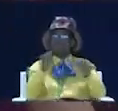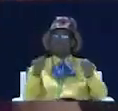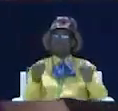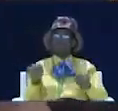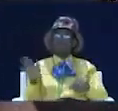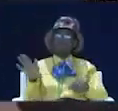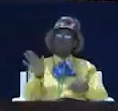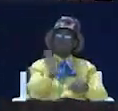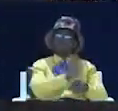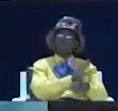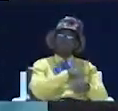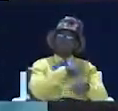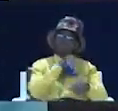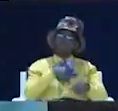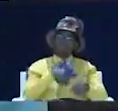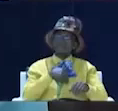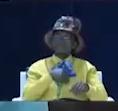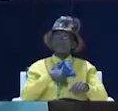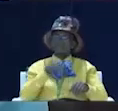Call on him.